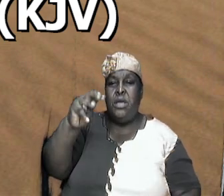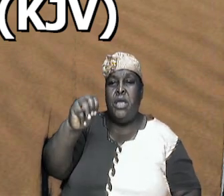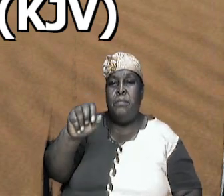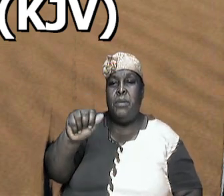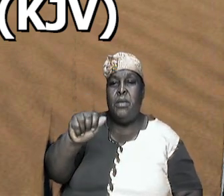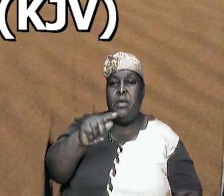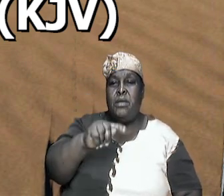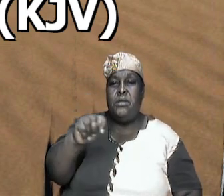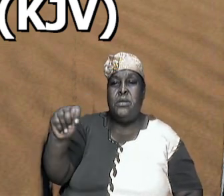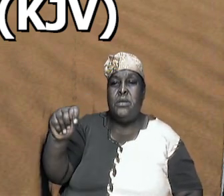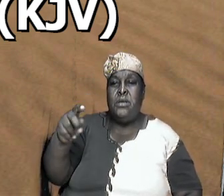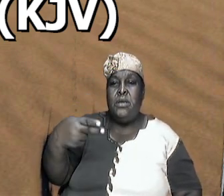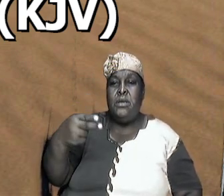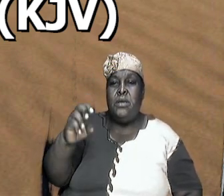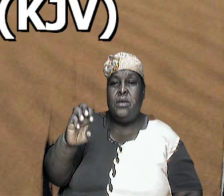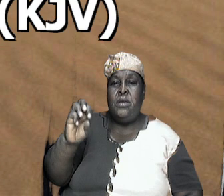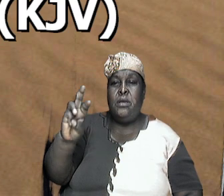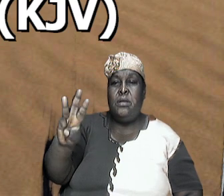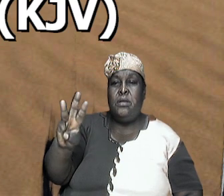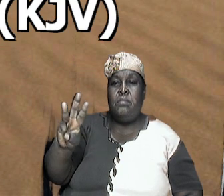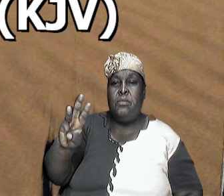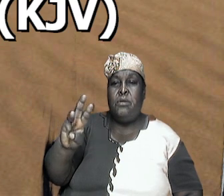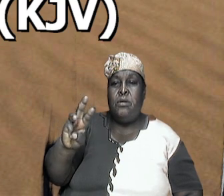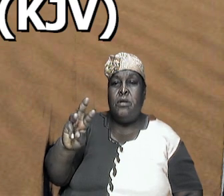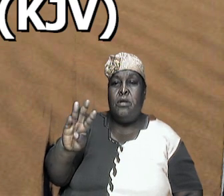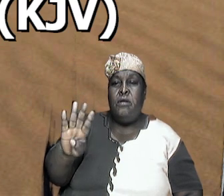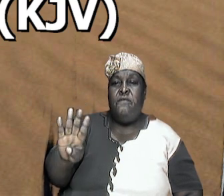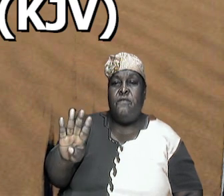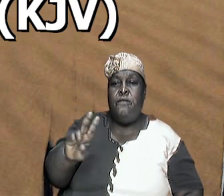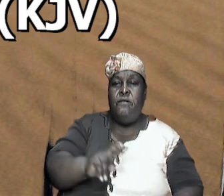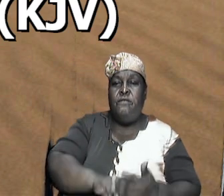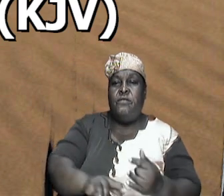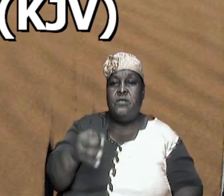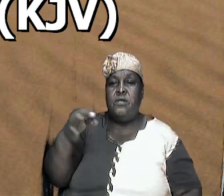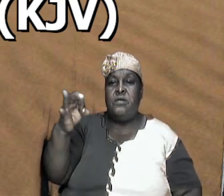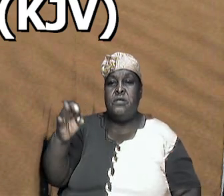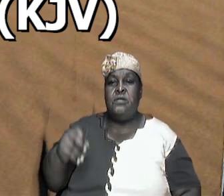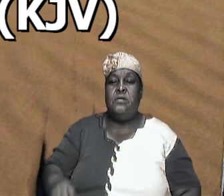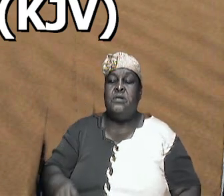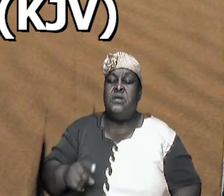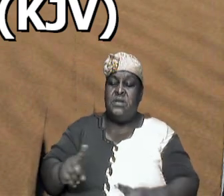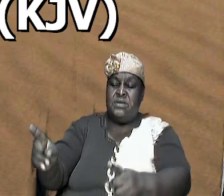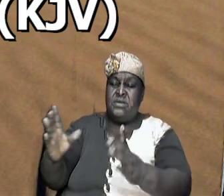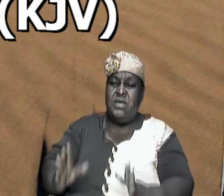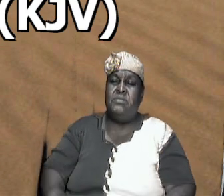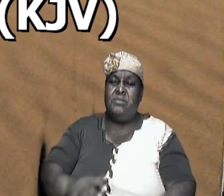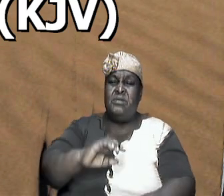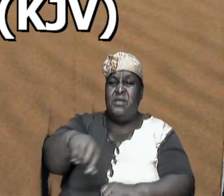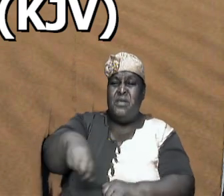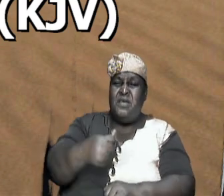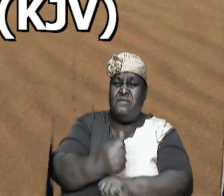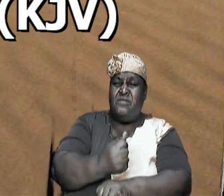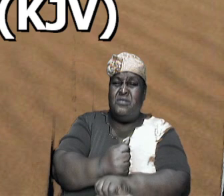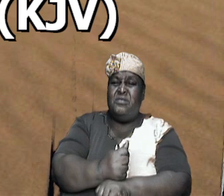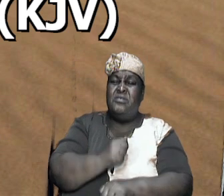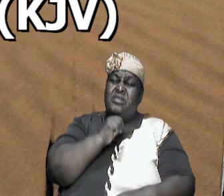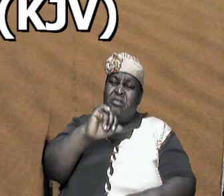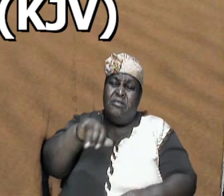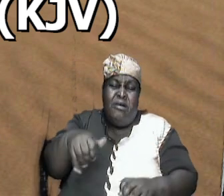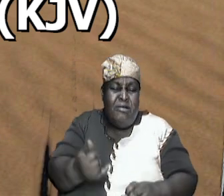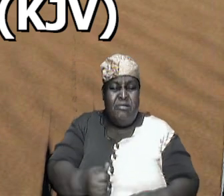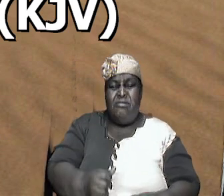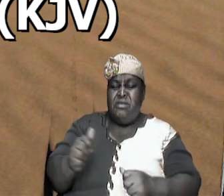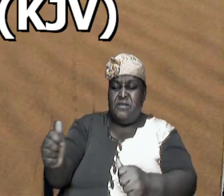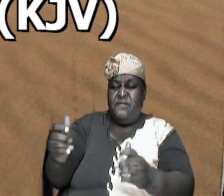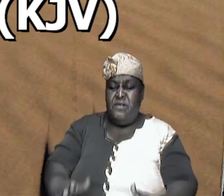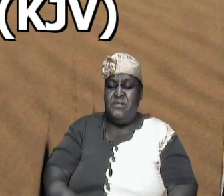of reconciliation. And so the disciples were really people, they were like foundations. They were like not just followers of Christ, they were